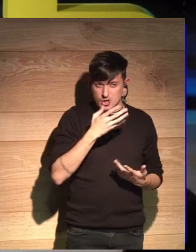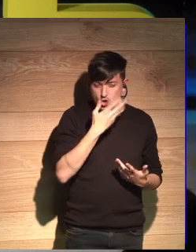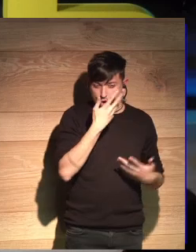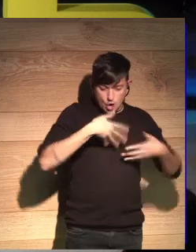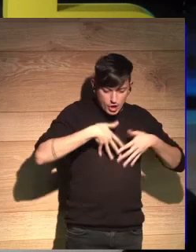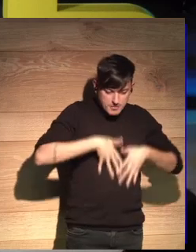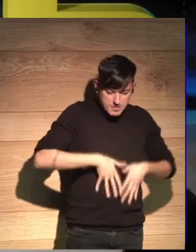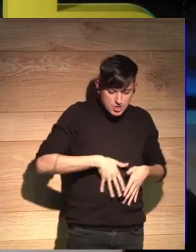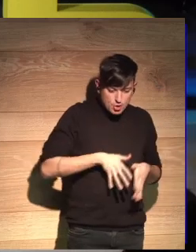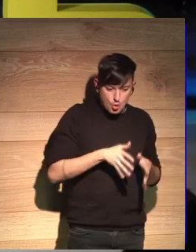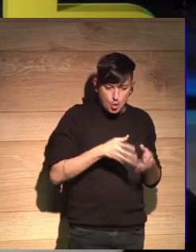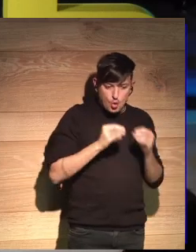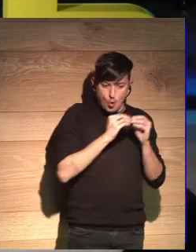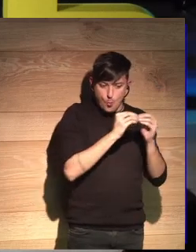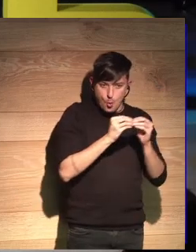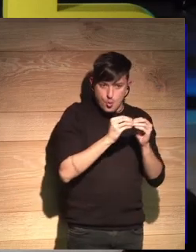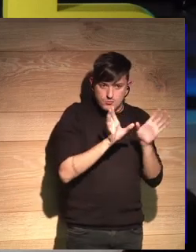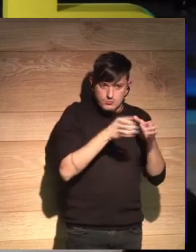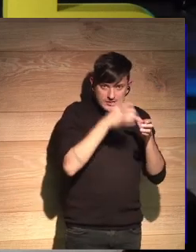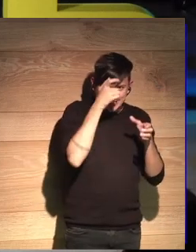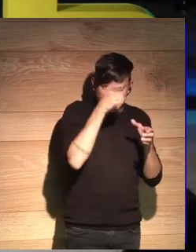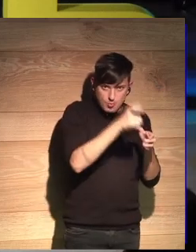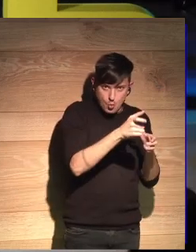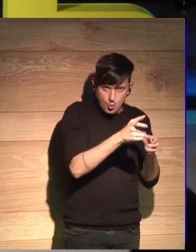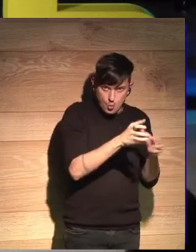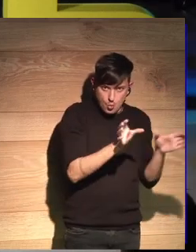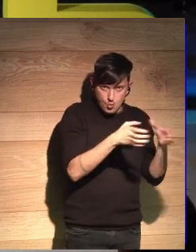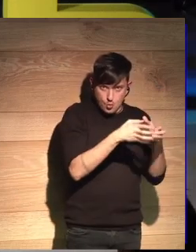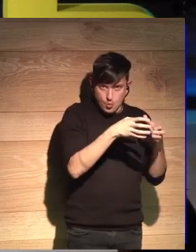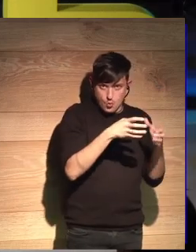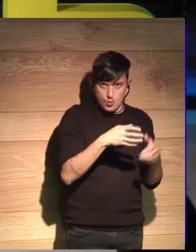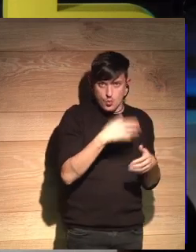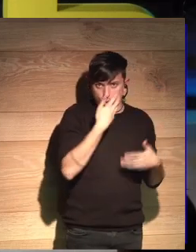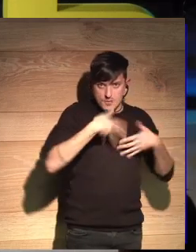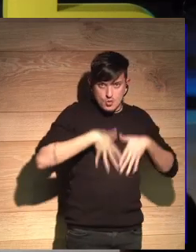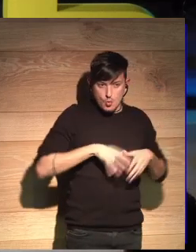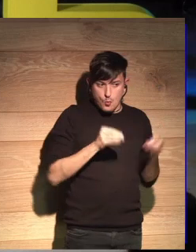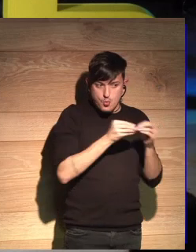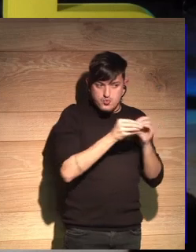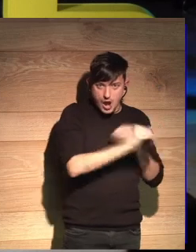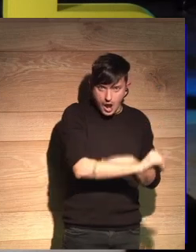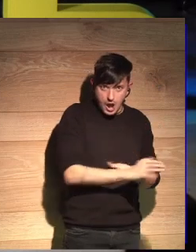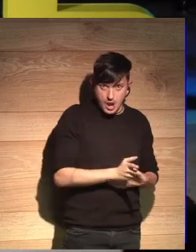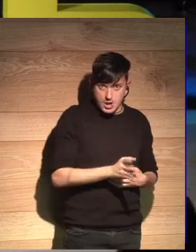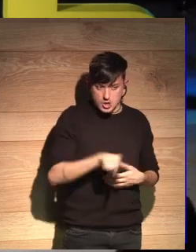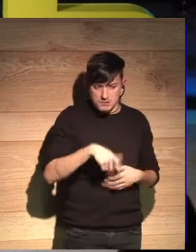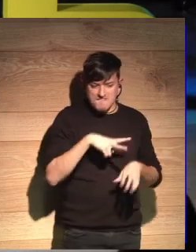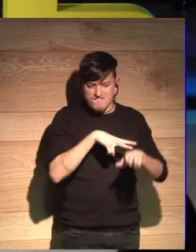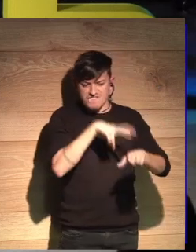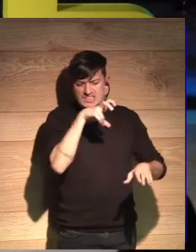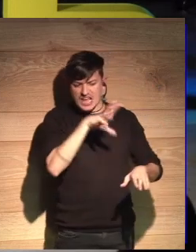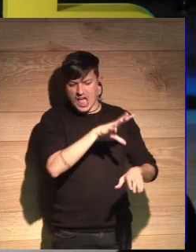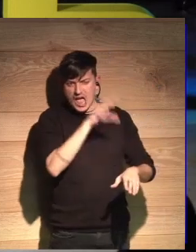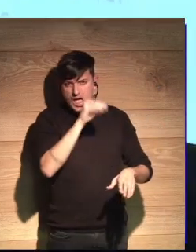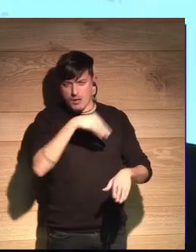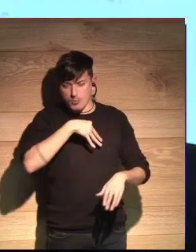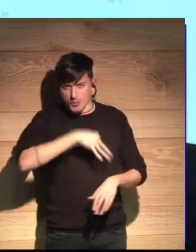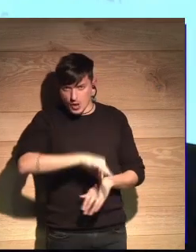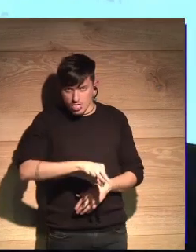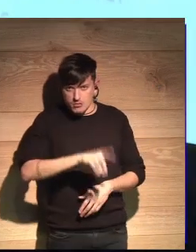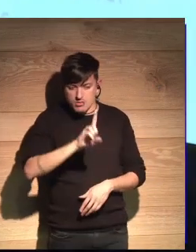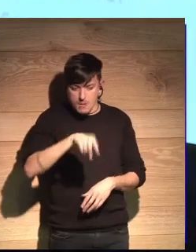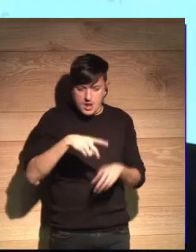tools. We certainly seem to have a knack for understanding physics and making simple tools compared to many